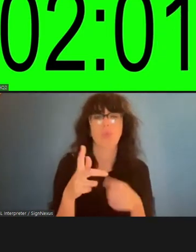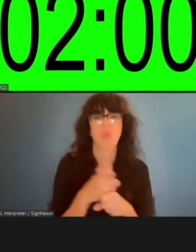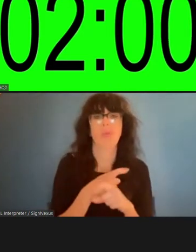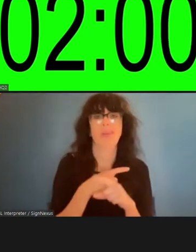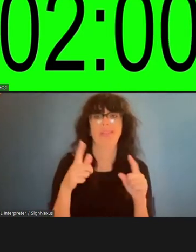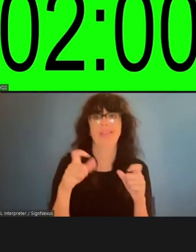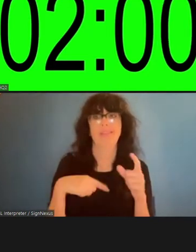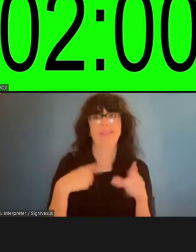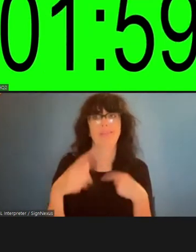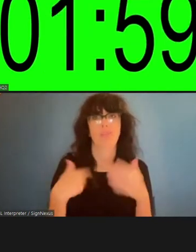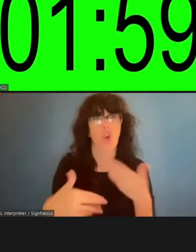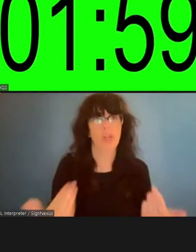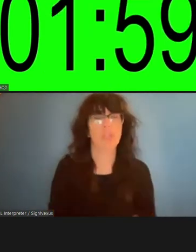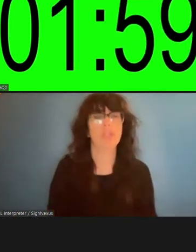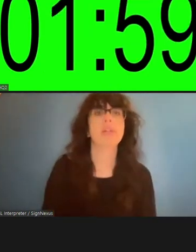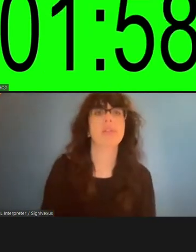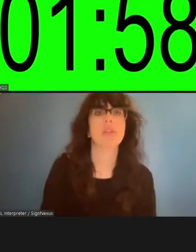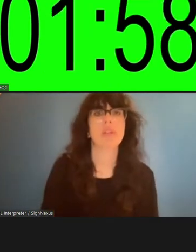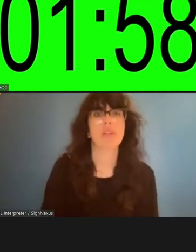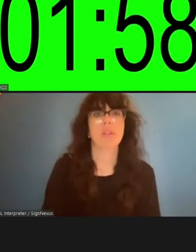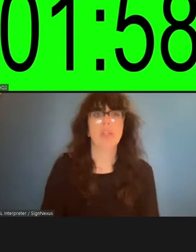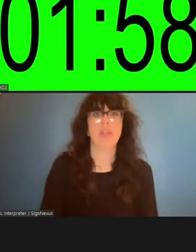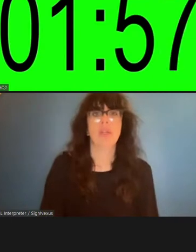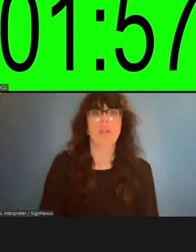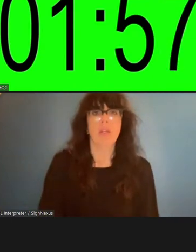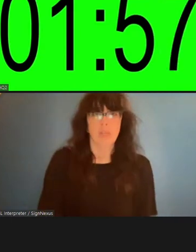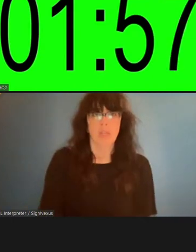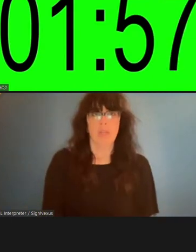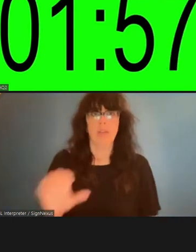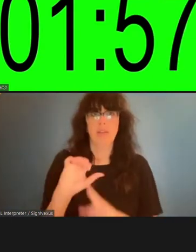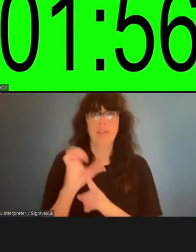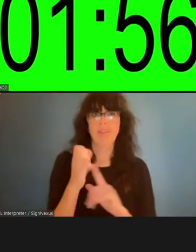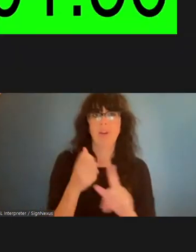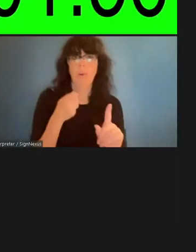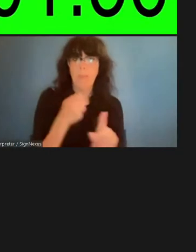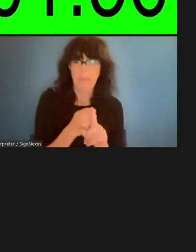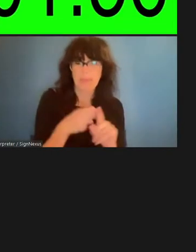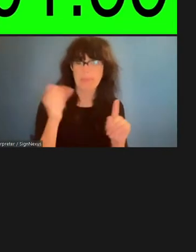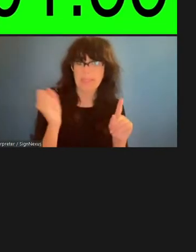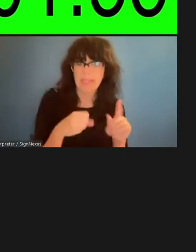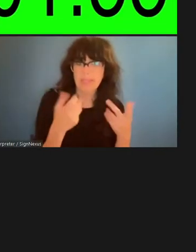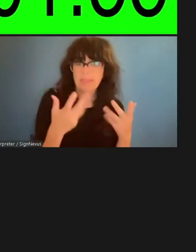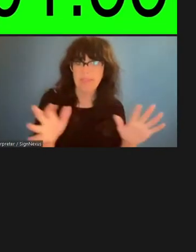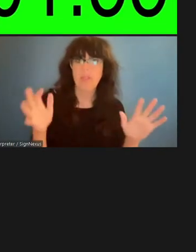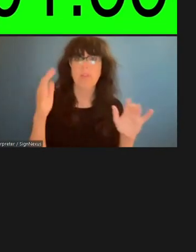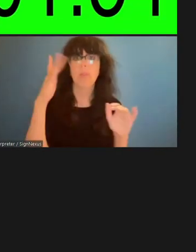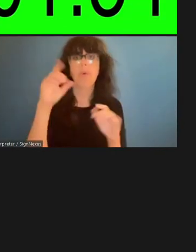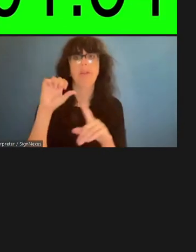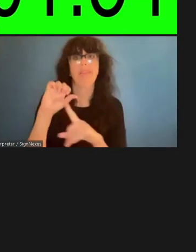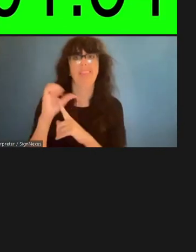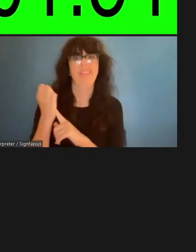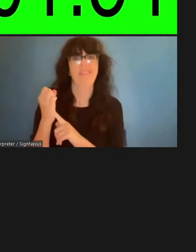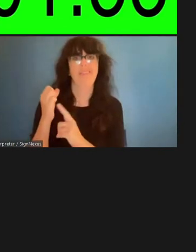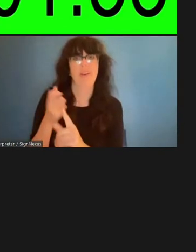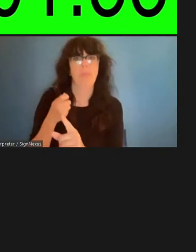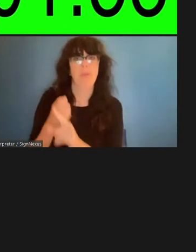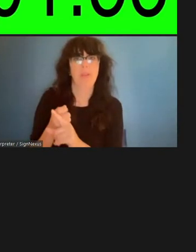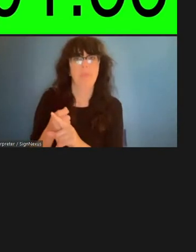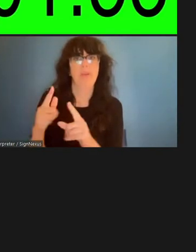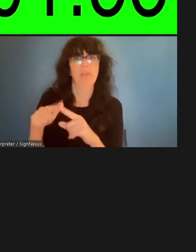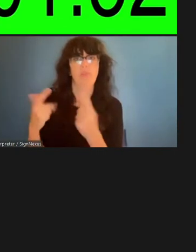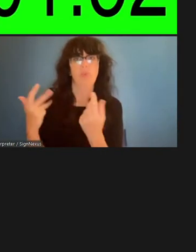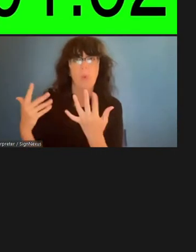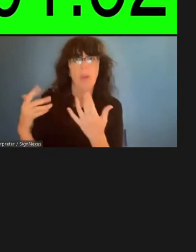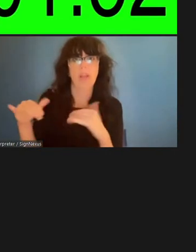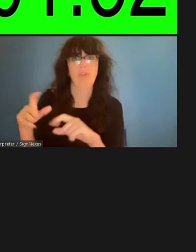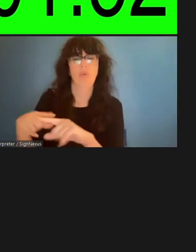door you know an environmental impact was done but what was the environmental impact of waiting to do such a long review of